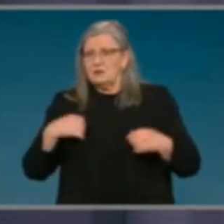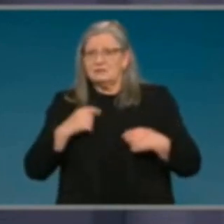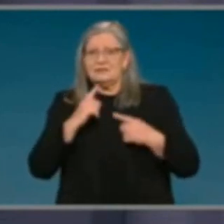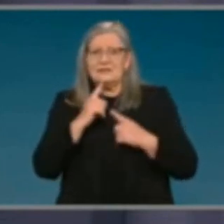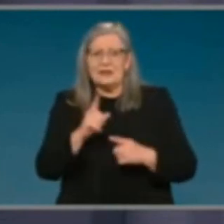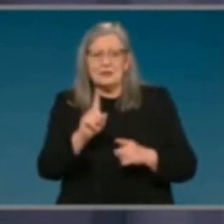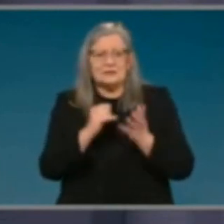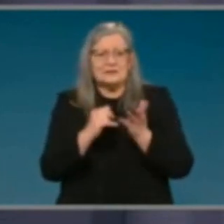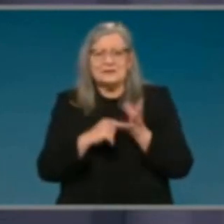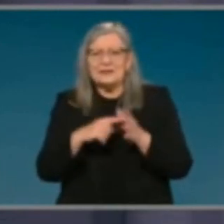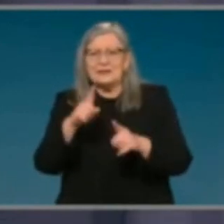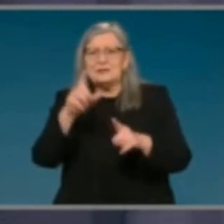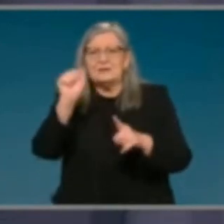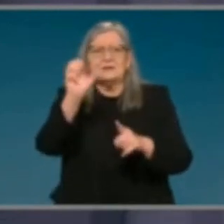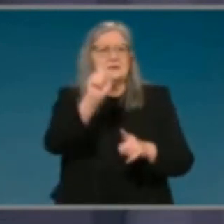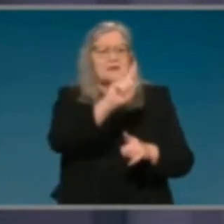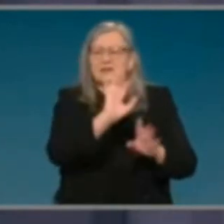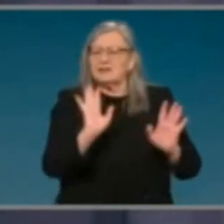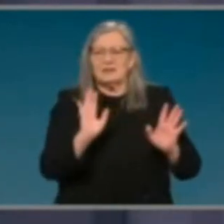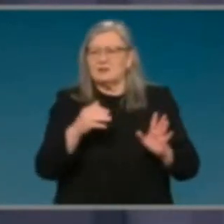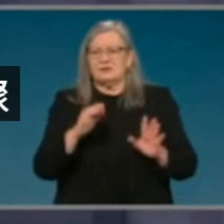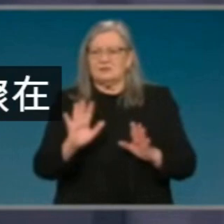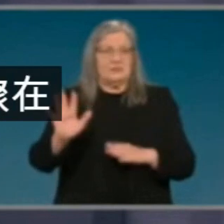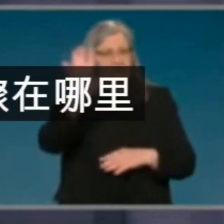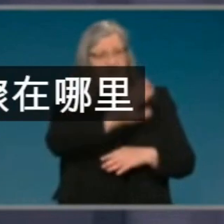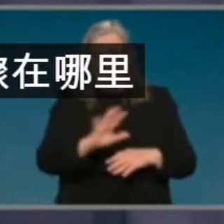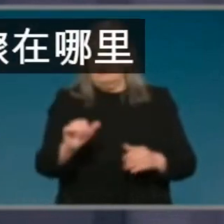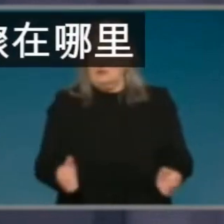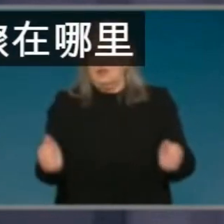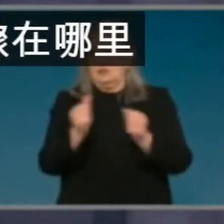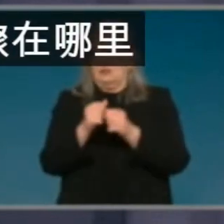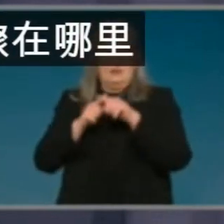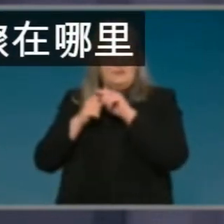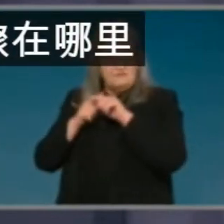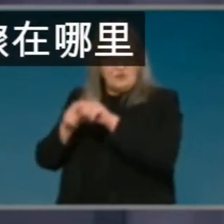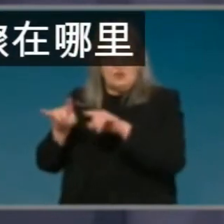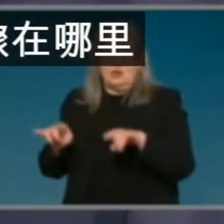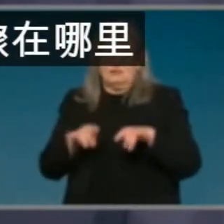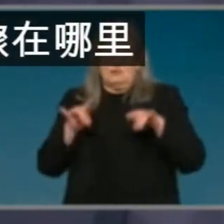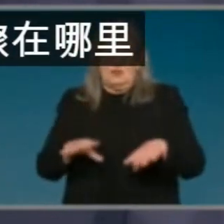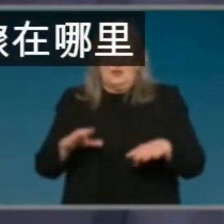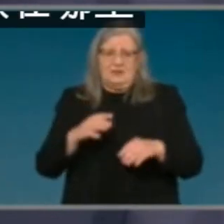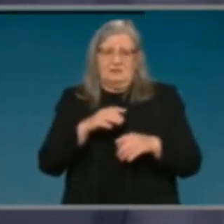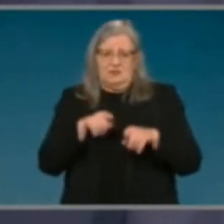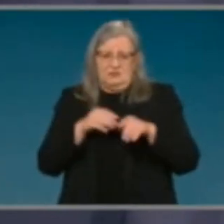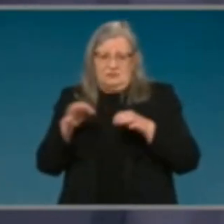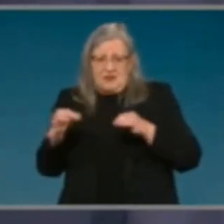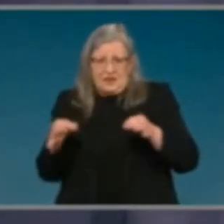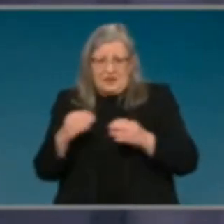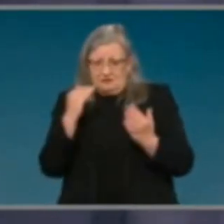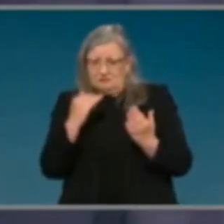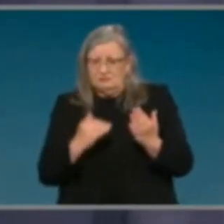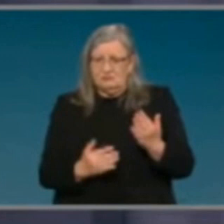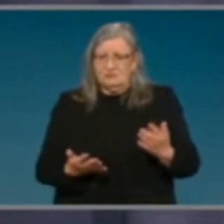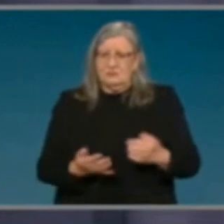plan, and we're heading in that direction of progressively opening, but where steps are needed to be taken, then we take them. Thank you.